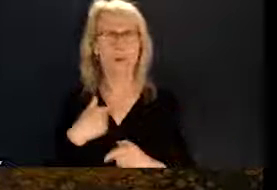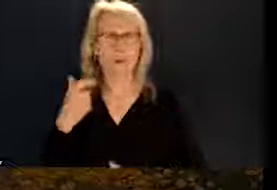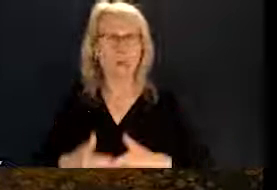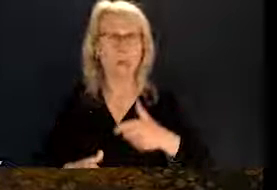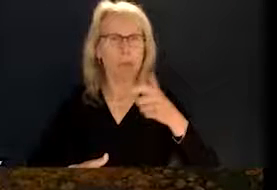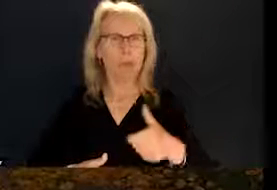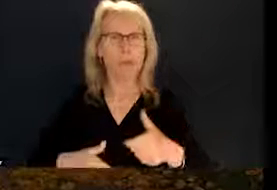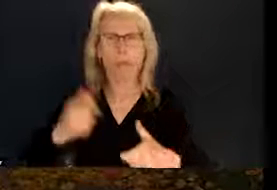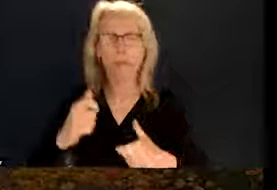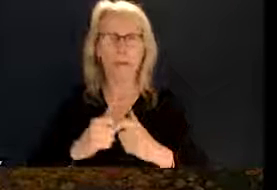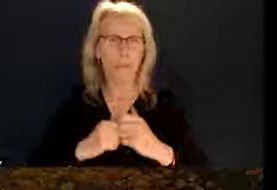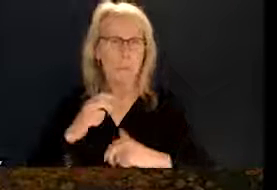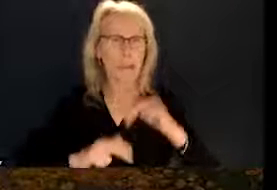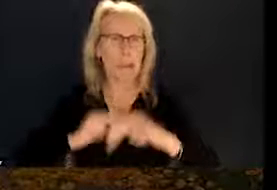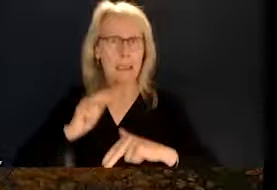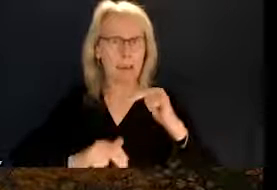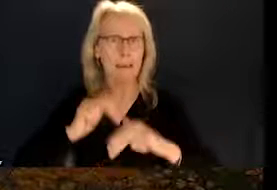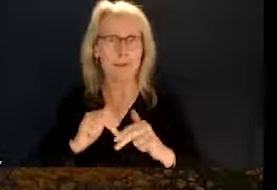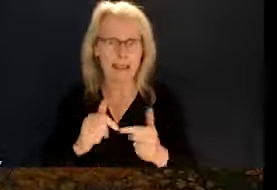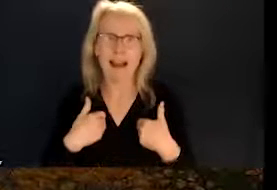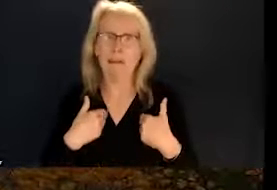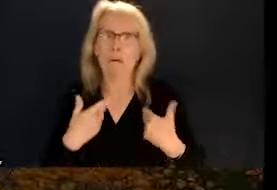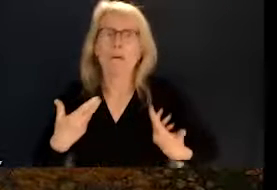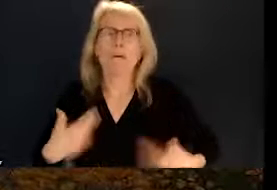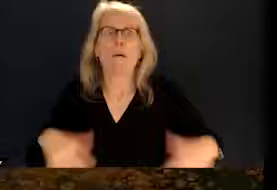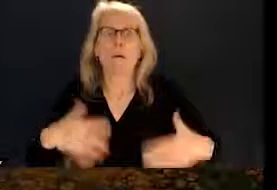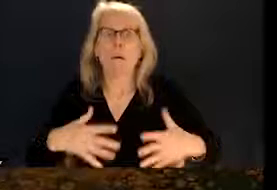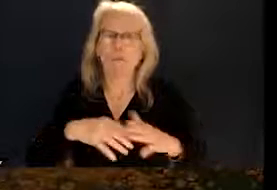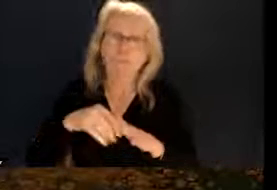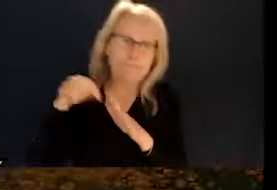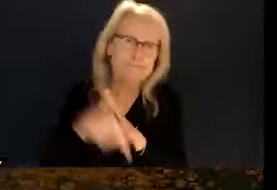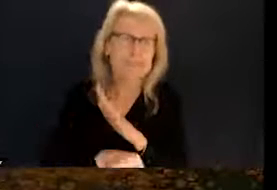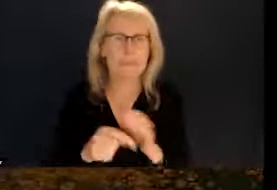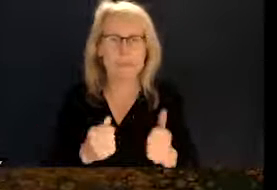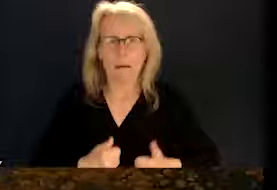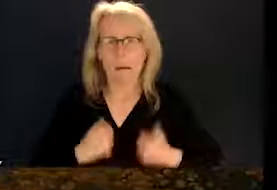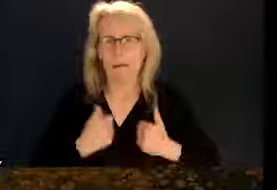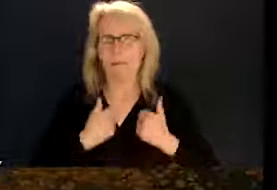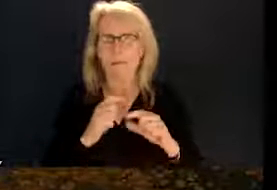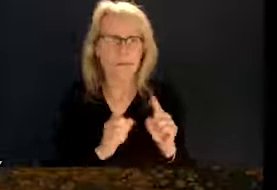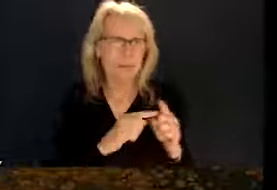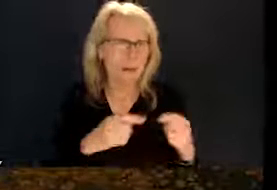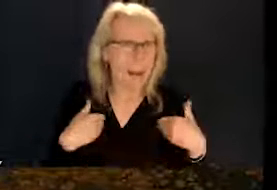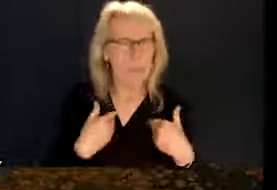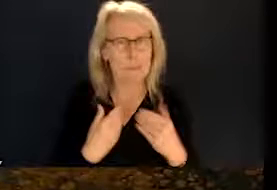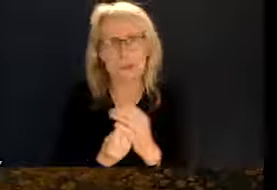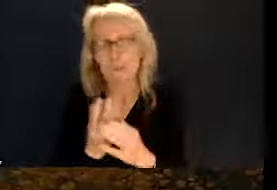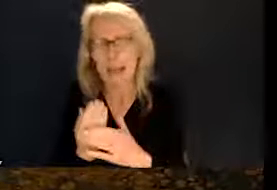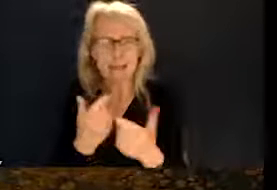places that have life, that are teeming with different species and organisms. And